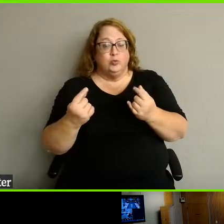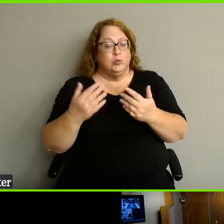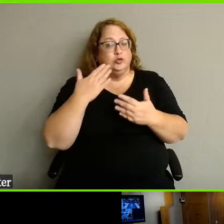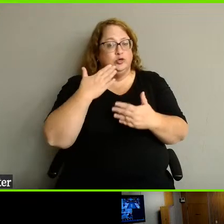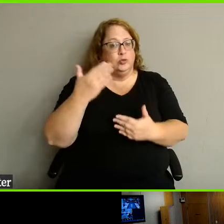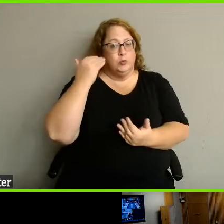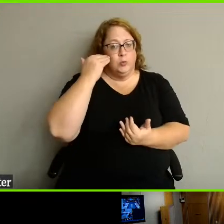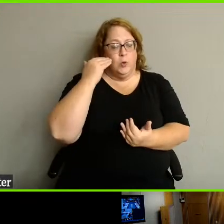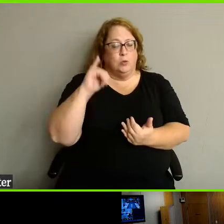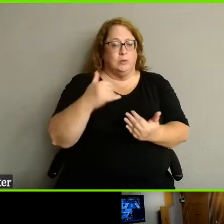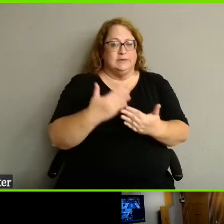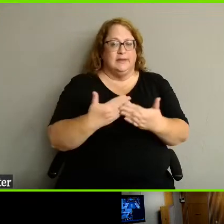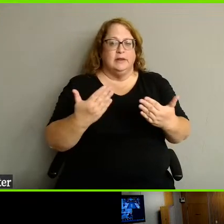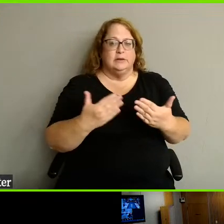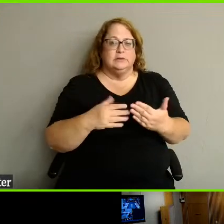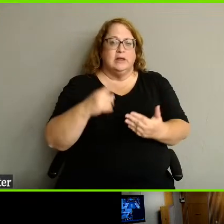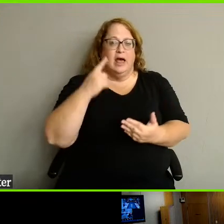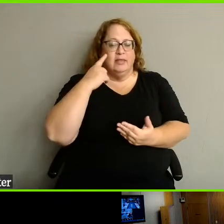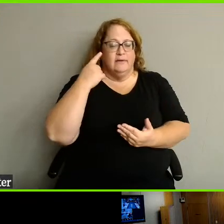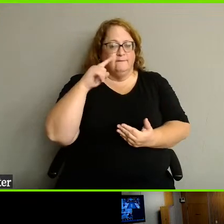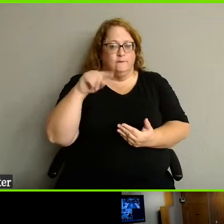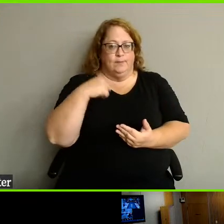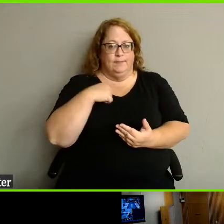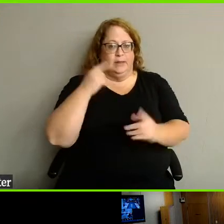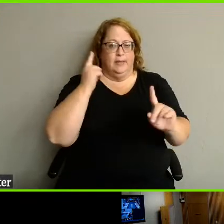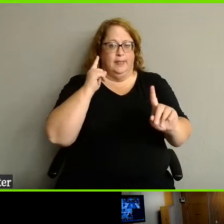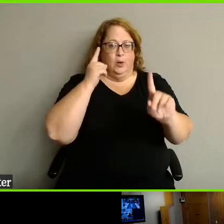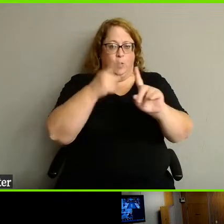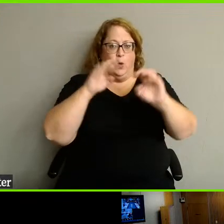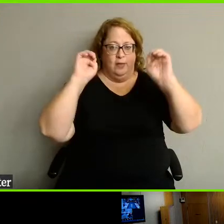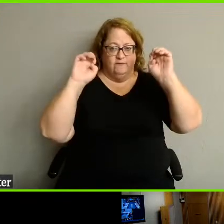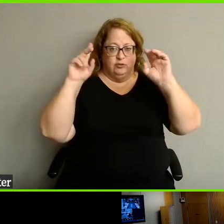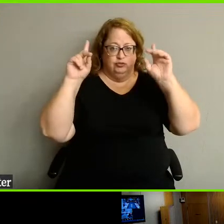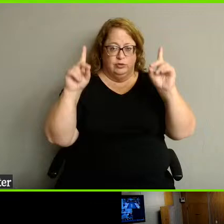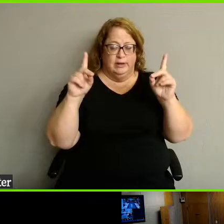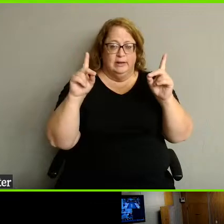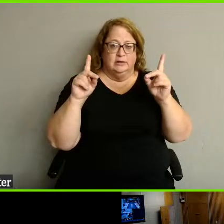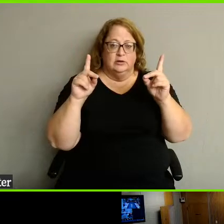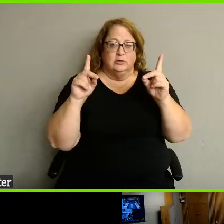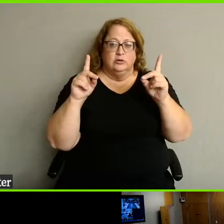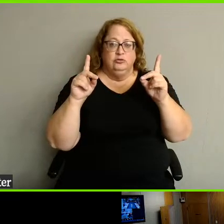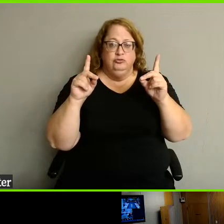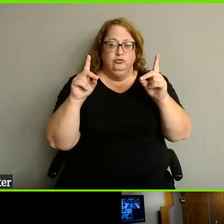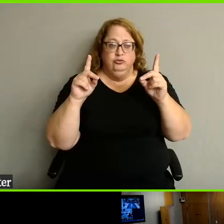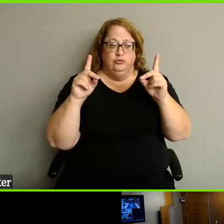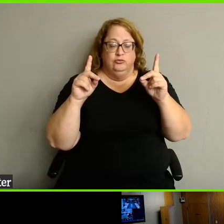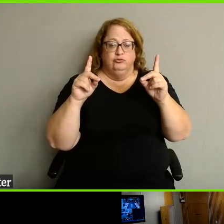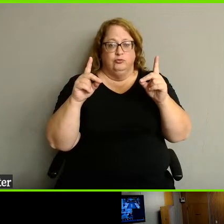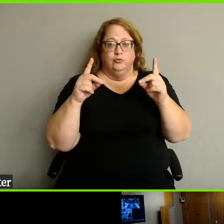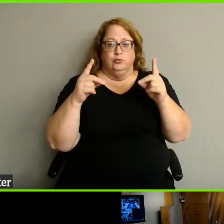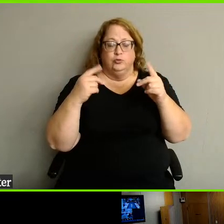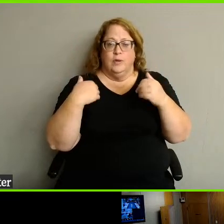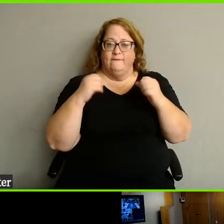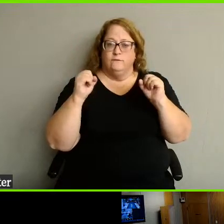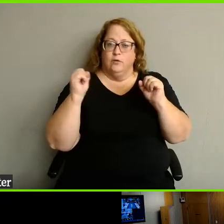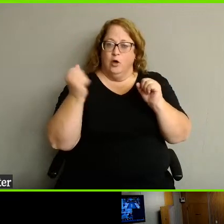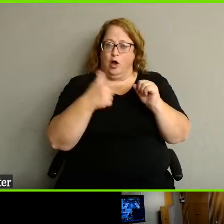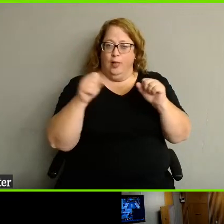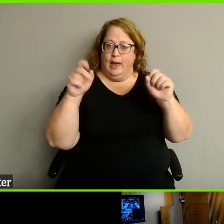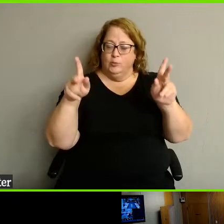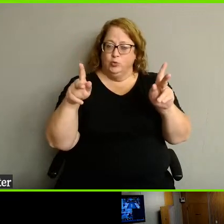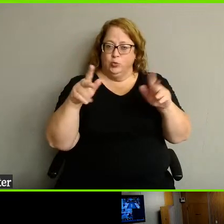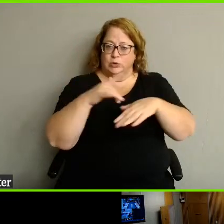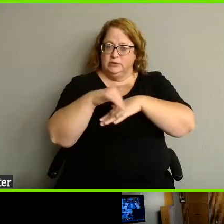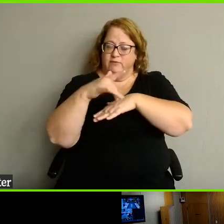good for you to know these things. You know, I think to me the goal of education is to leave all doors